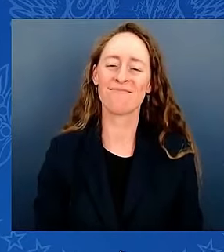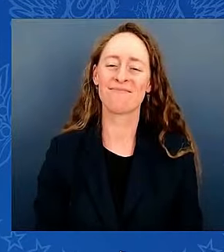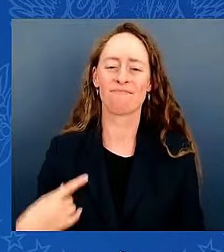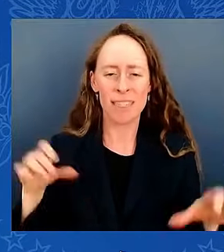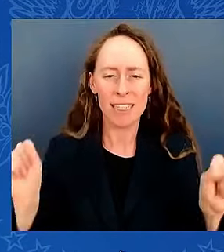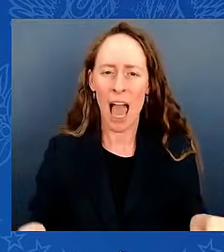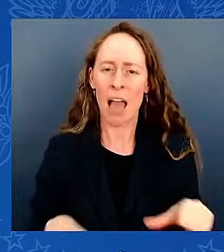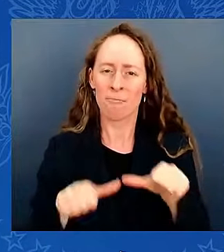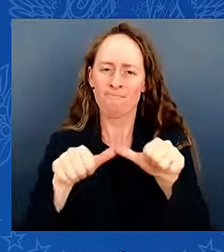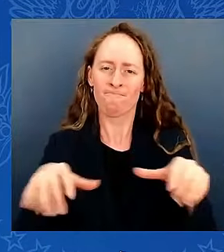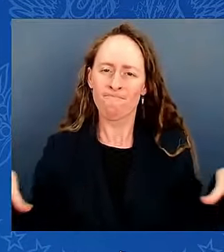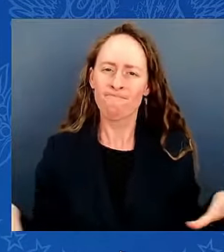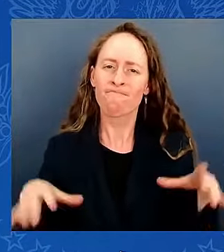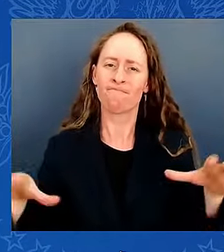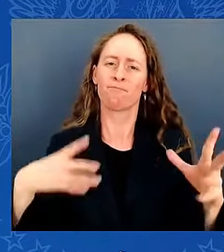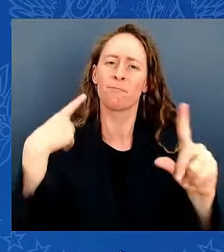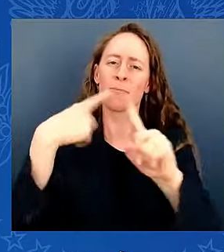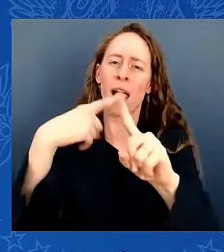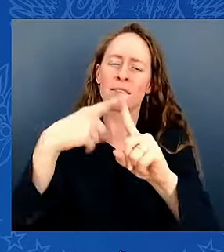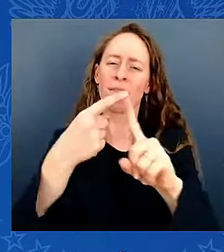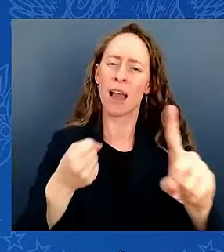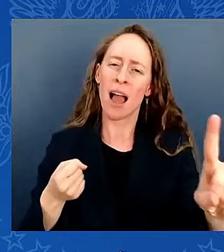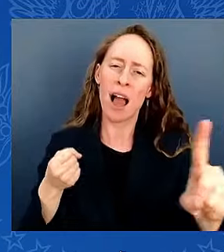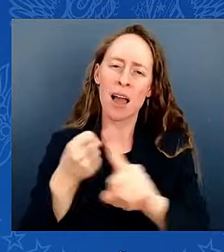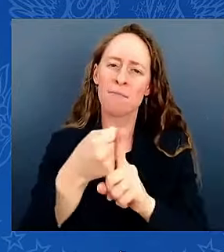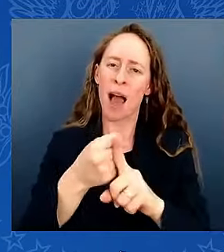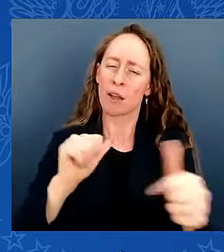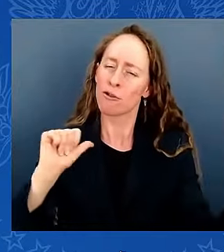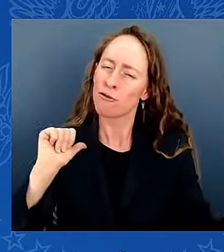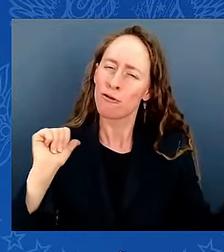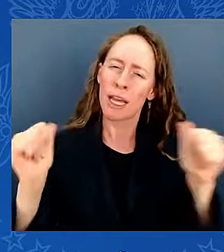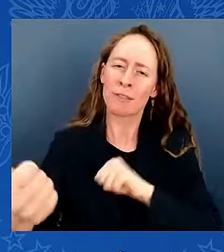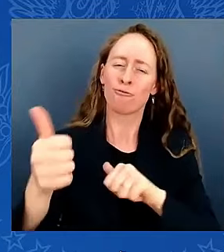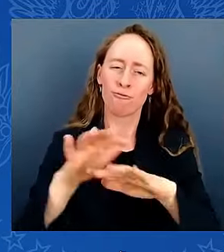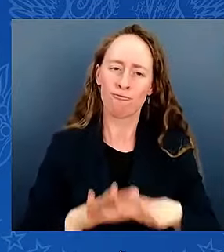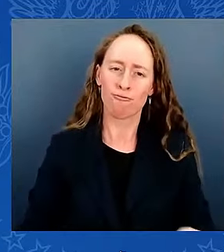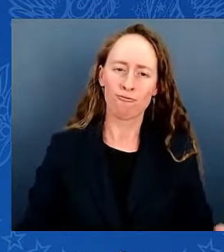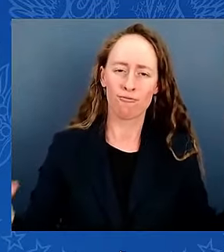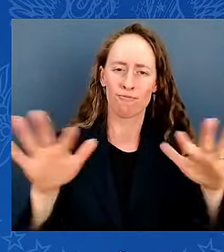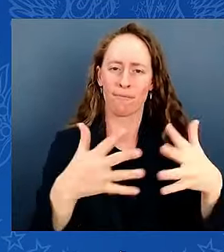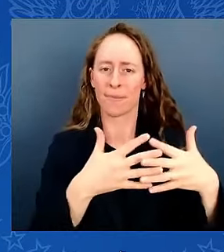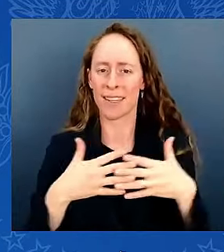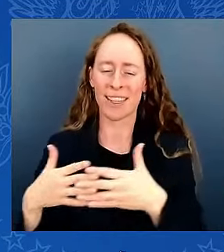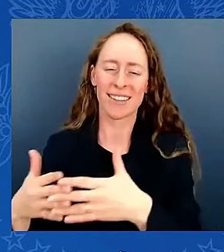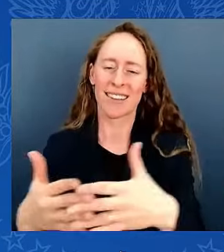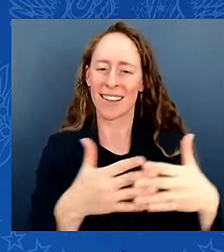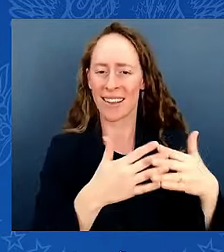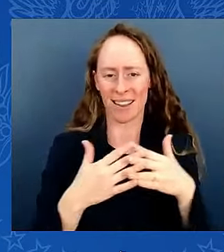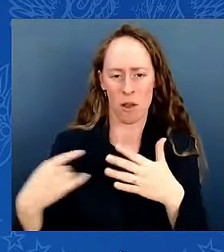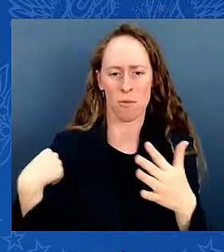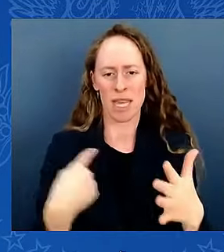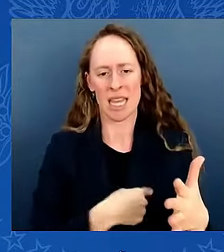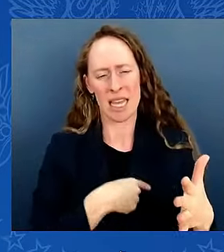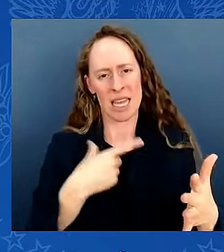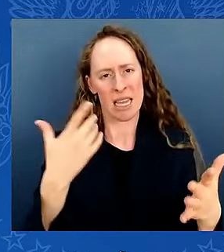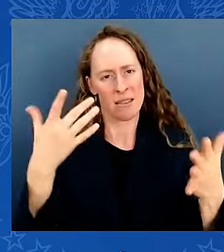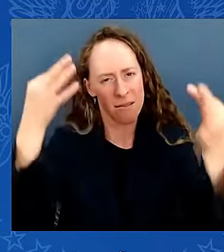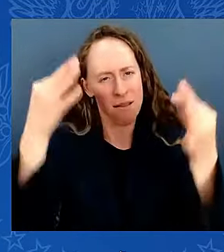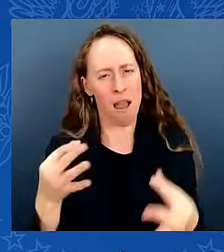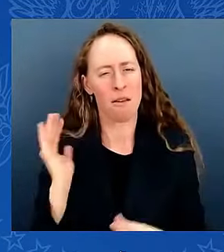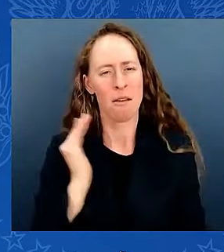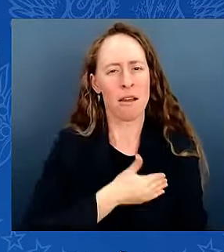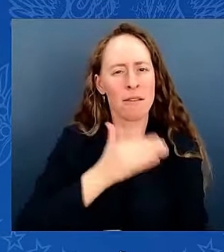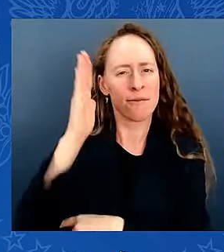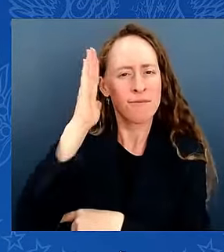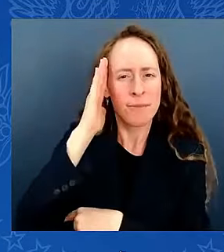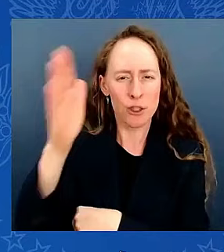hands. Future is in our hands. It really is. As if you go to my Oval Office, you see I have a whole wall on